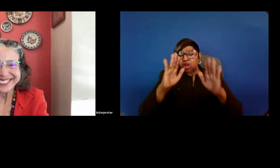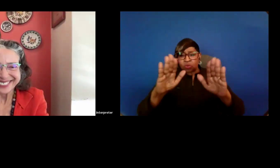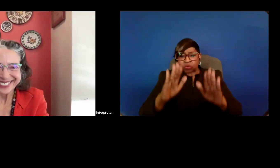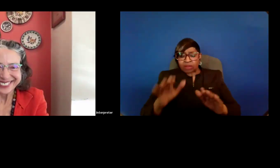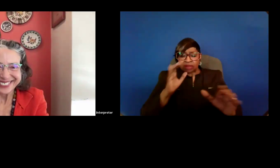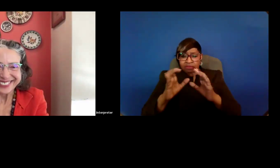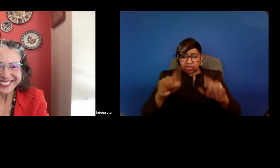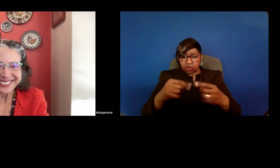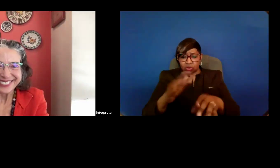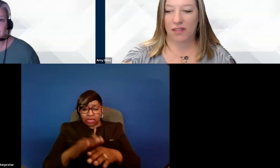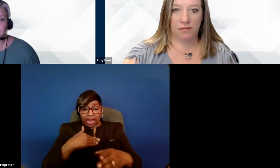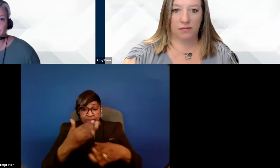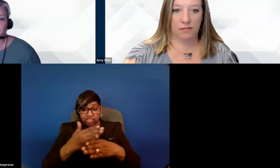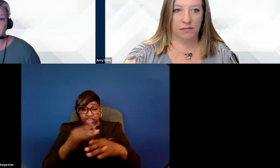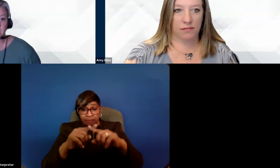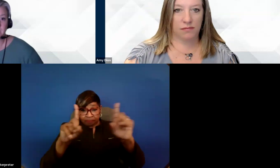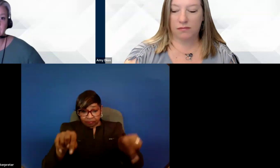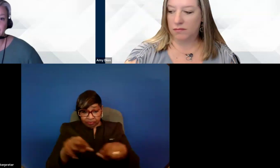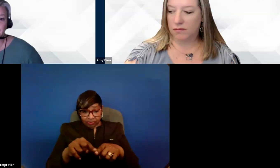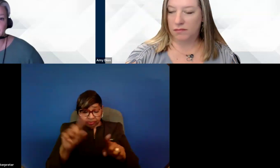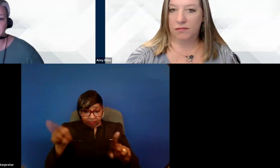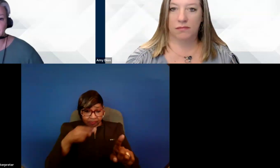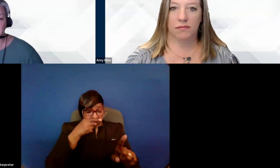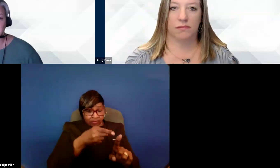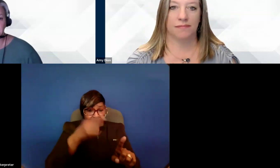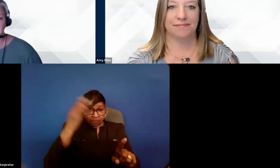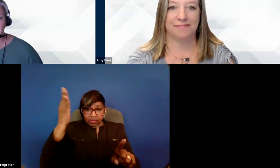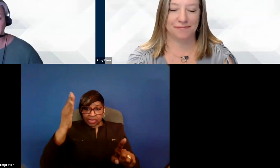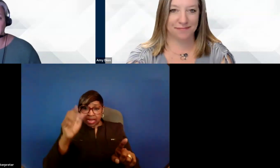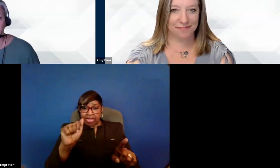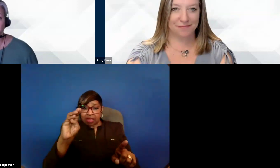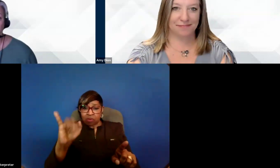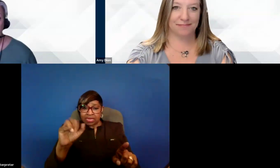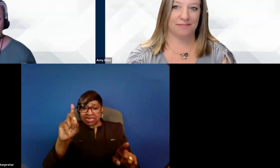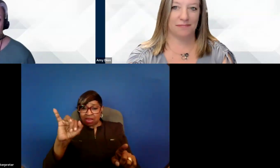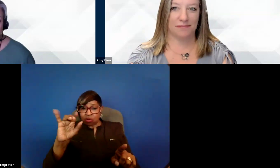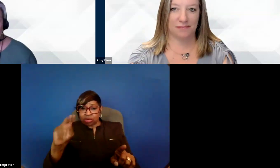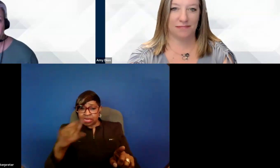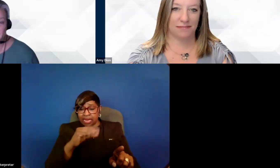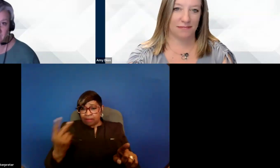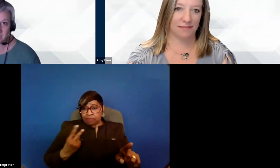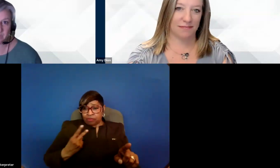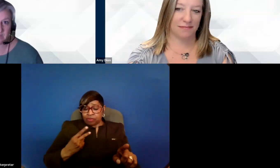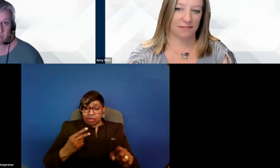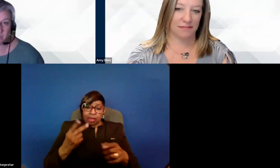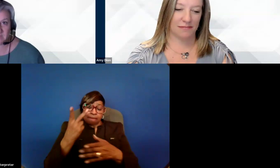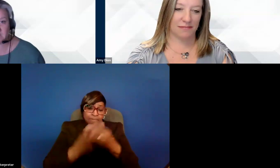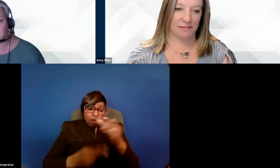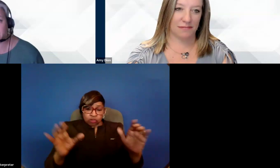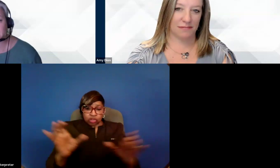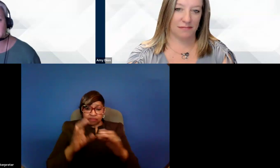I'm going to share my screen and get right to our presentation. Aimee, Dion, and I are both certified advisors with the